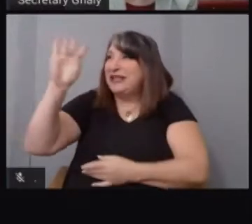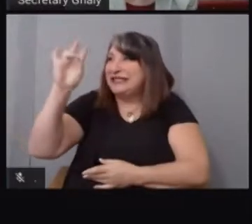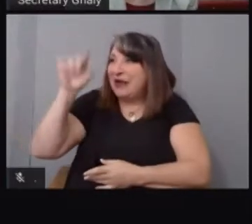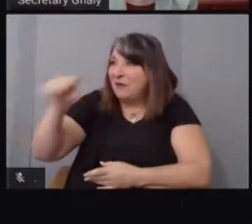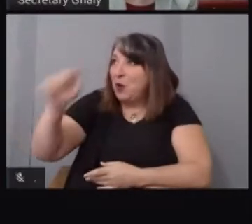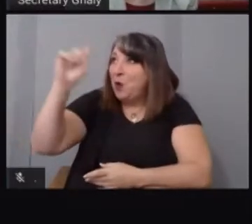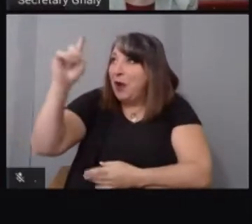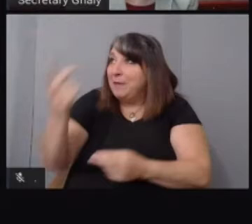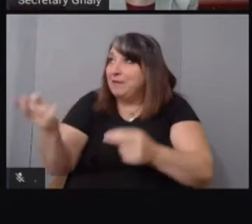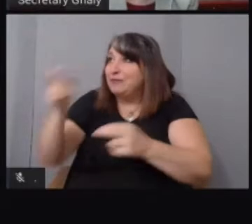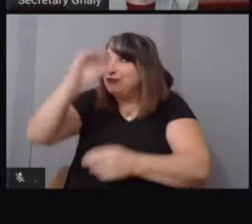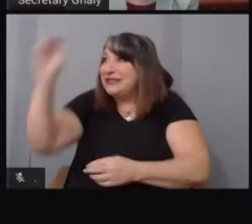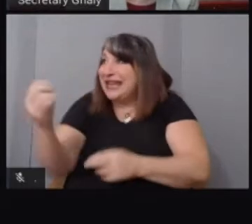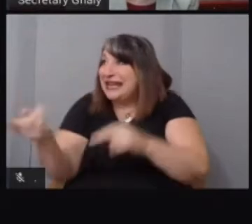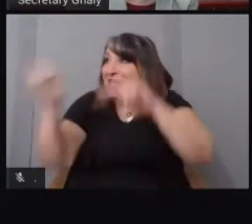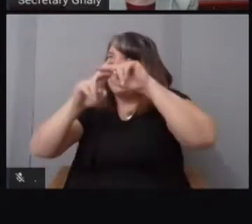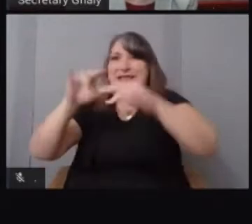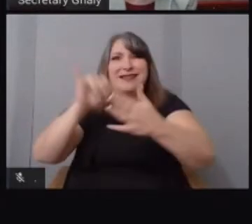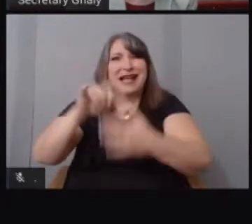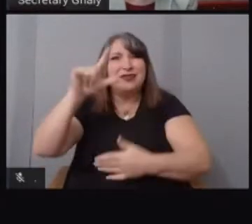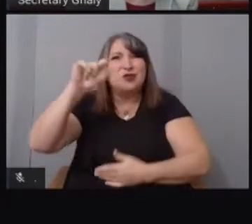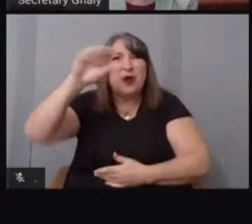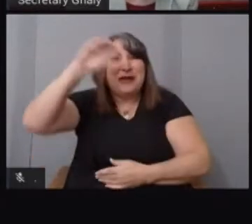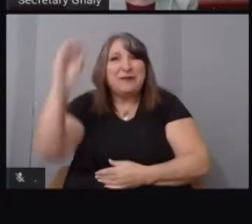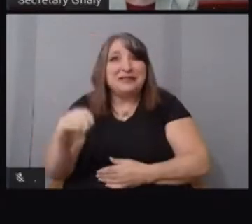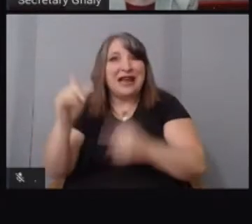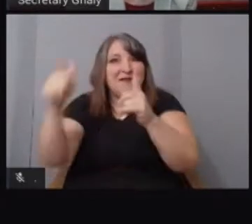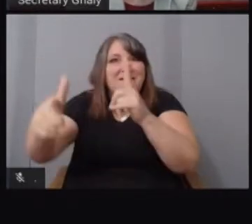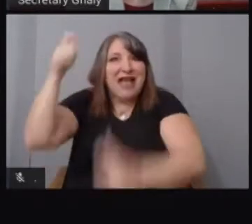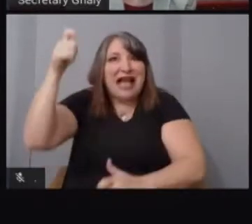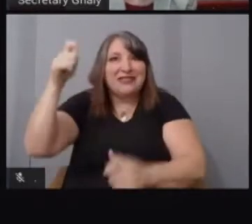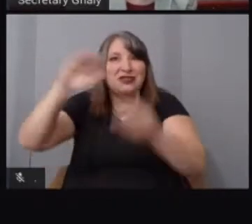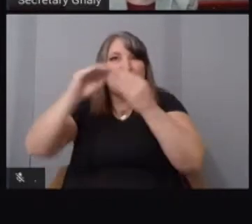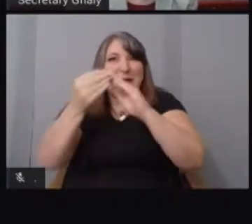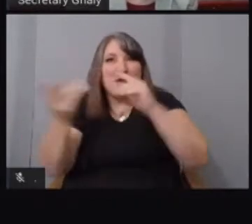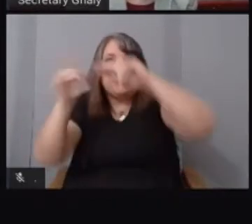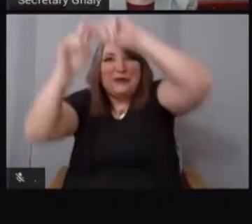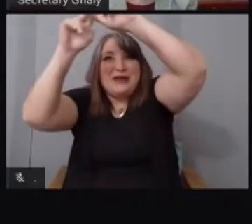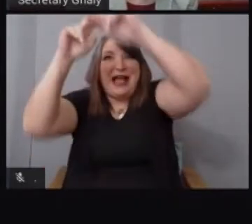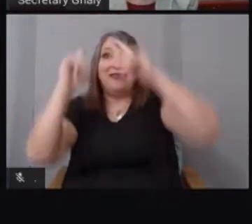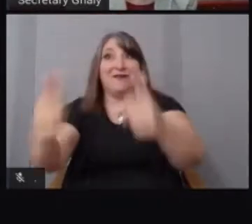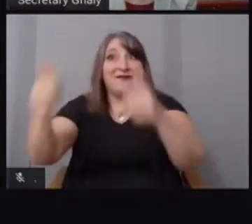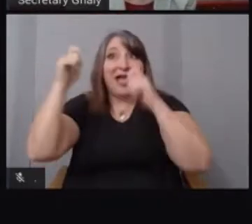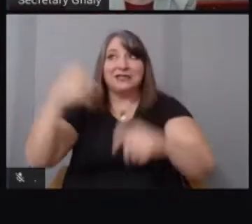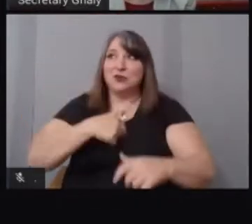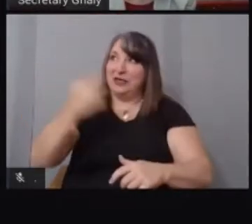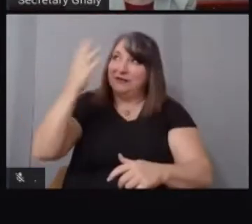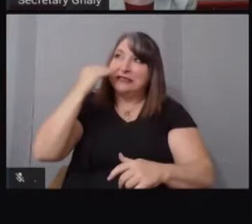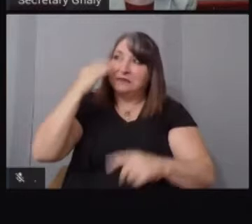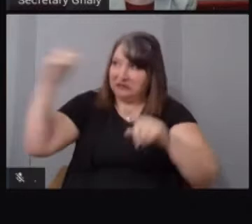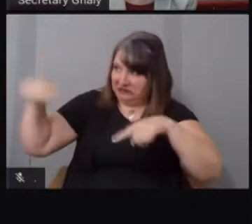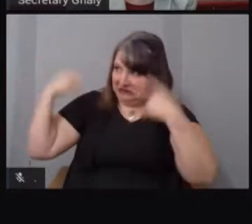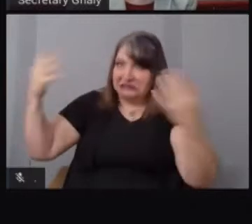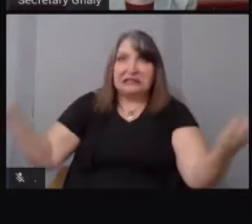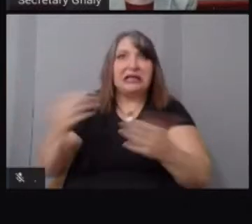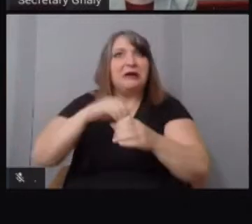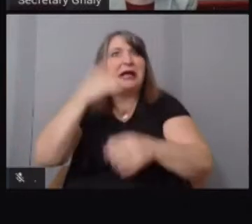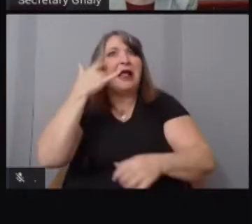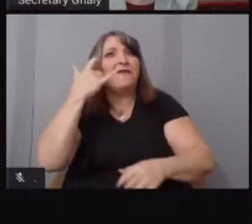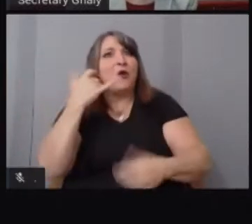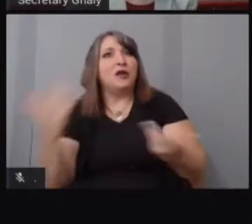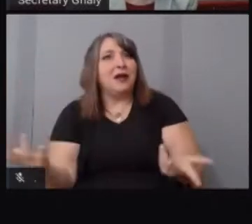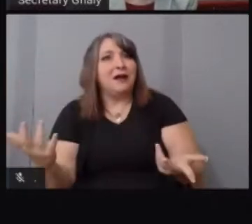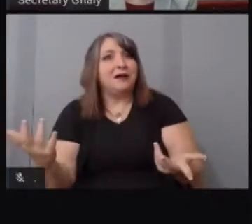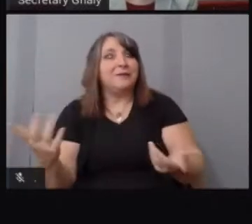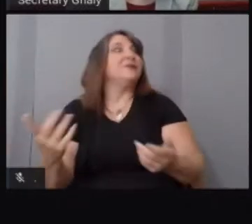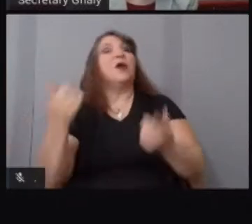47.1% increase. This is almost a 20% faster rate of rise and the fastest rate of rise we have seen in California. When